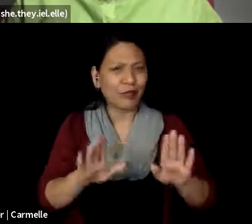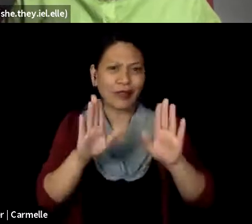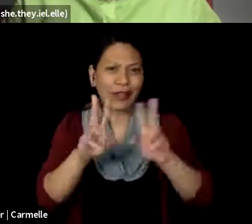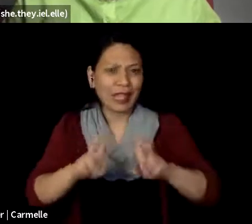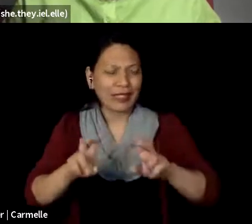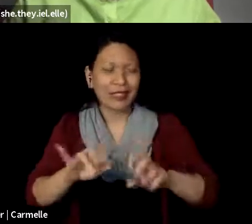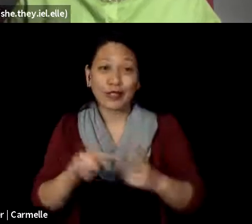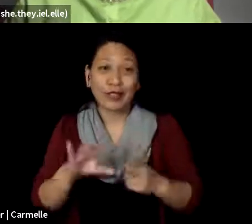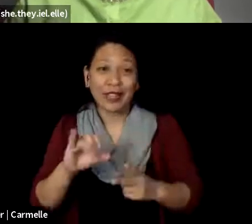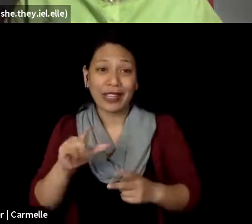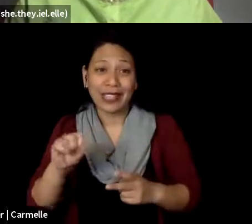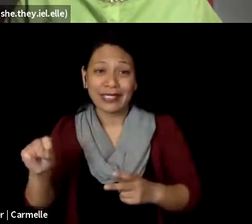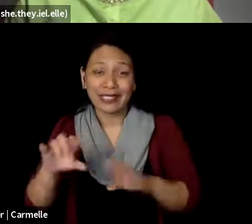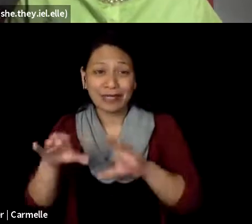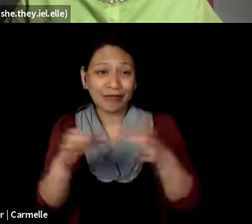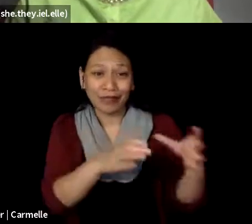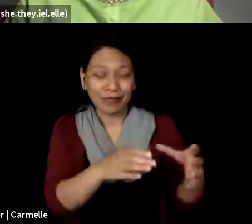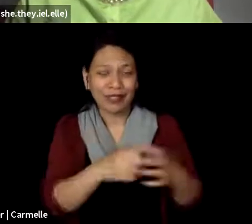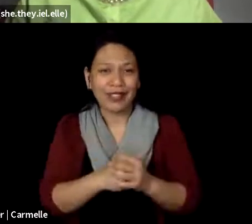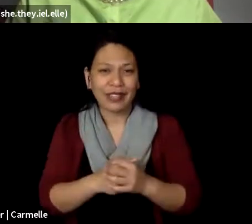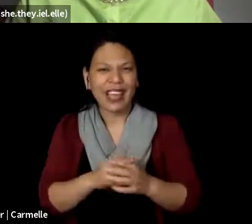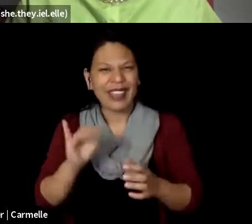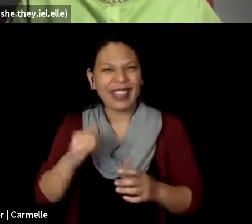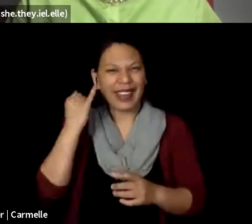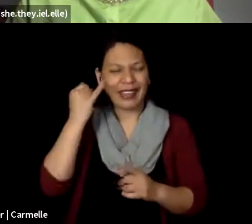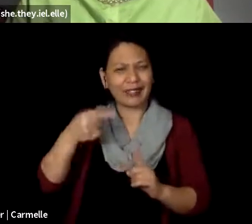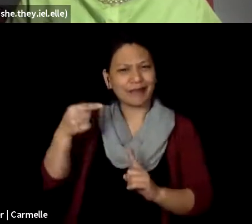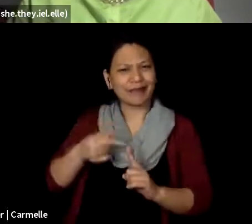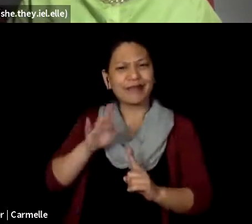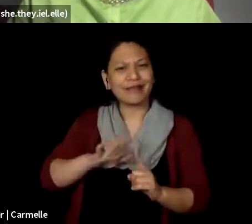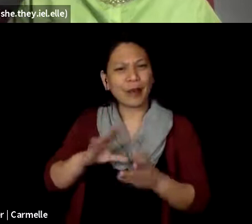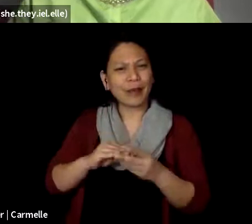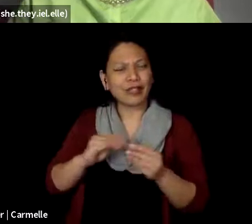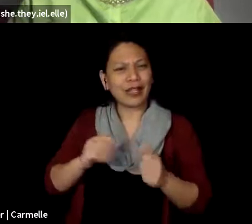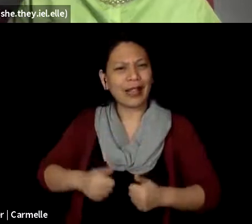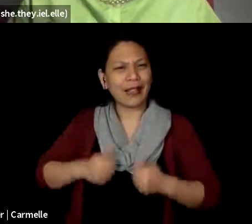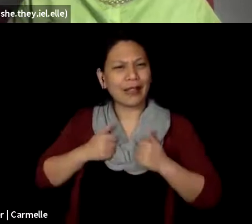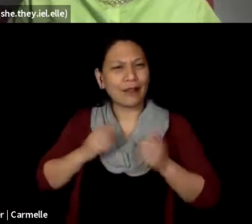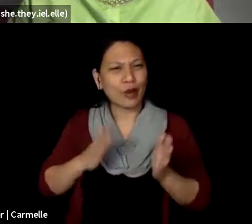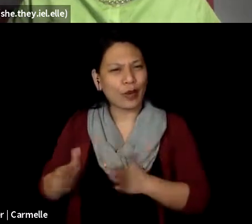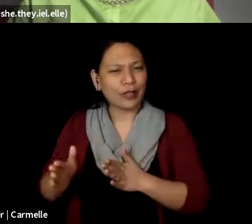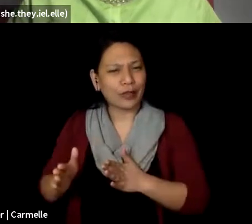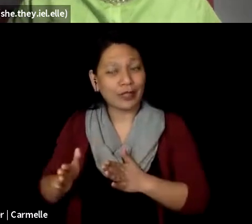I think this like idea of like living arrangement is really interesting because art making isn't just,